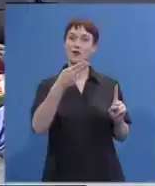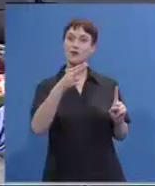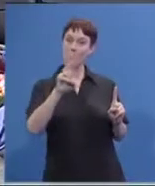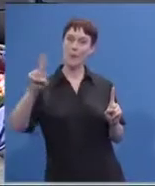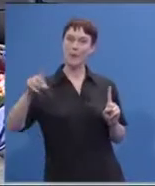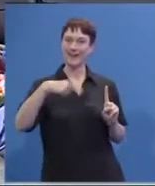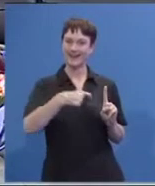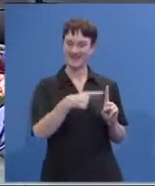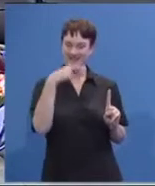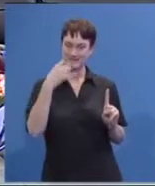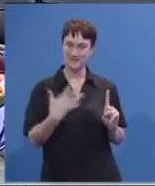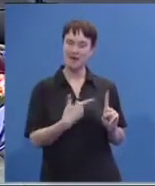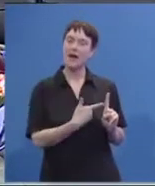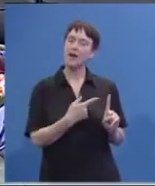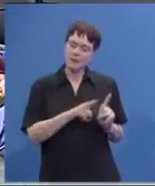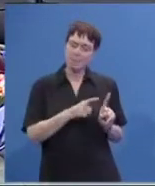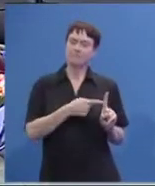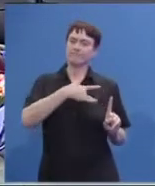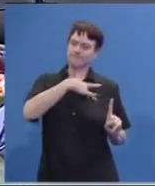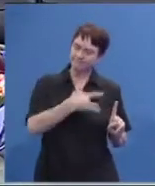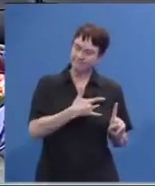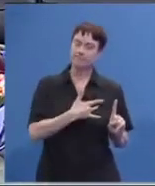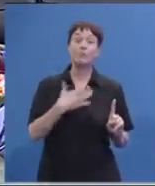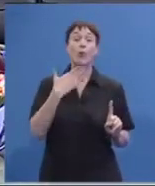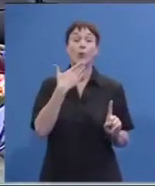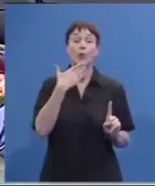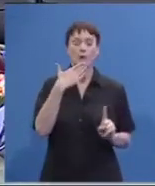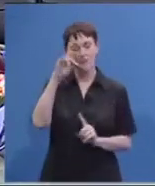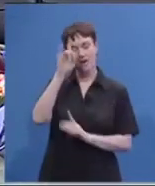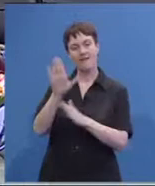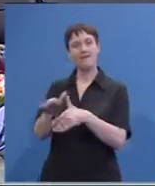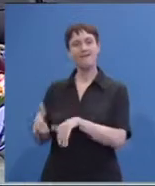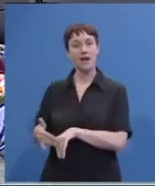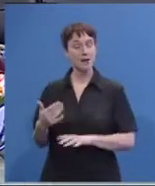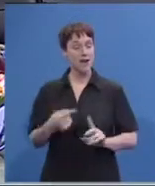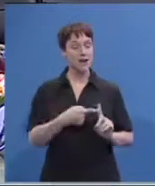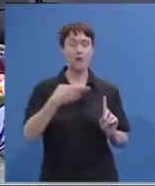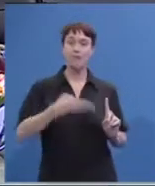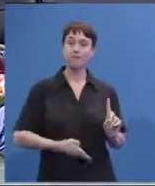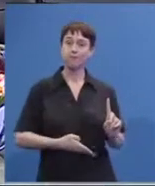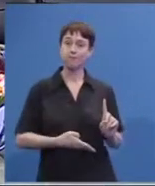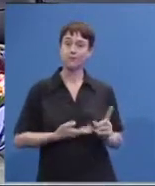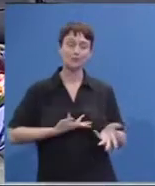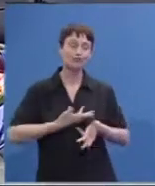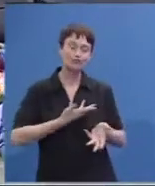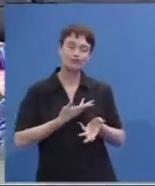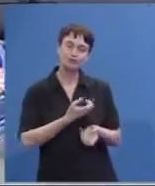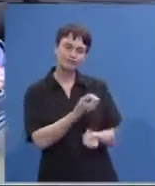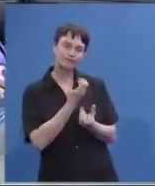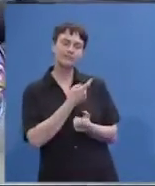doubt is also touched by the passing of Tata Mandela. He joins us in studio to share his moments of inspiration with Tata